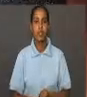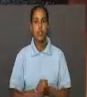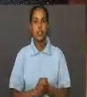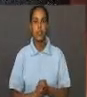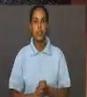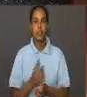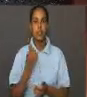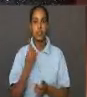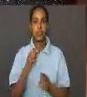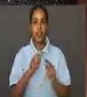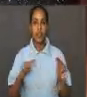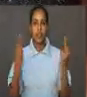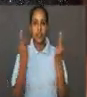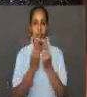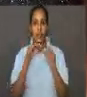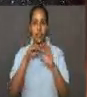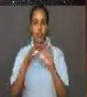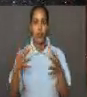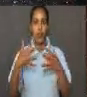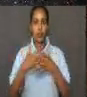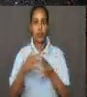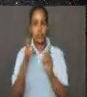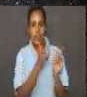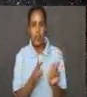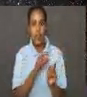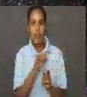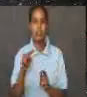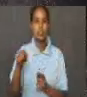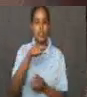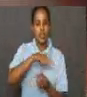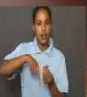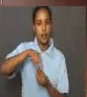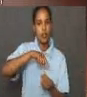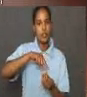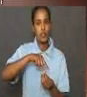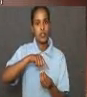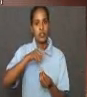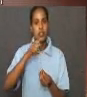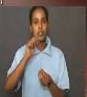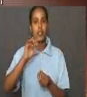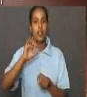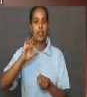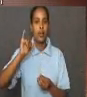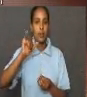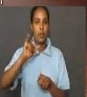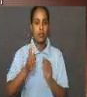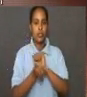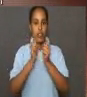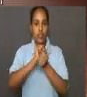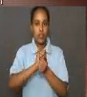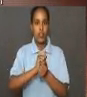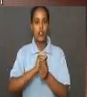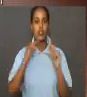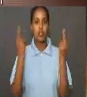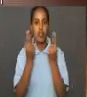Since the universe is composed of systems and their surroundings, the entropy change in the